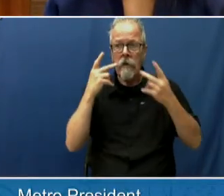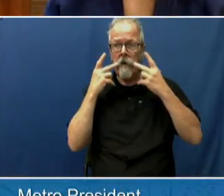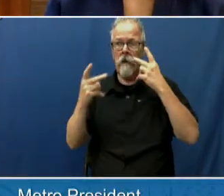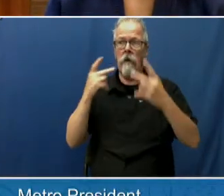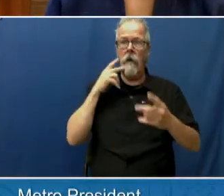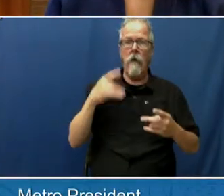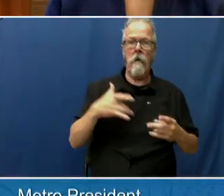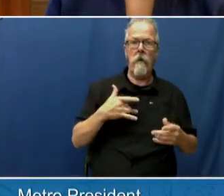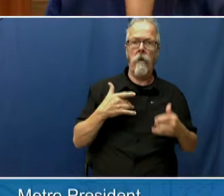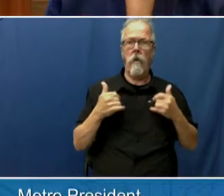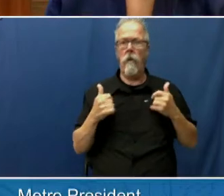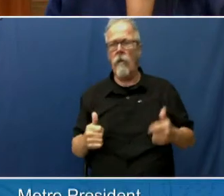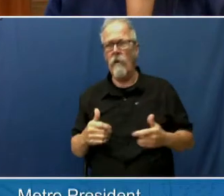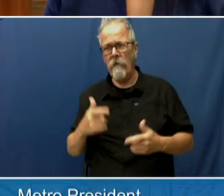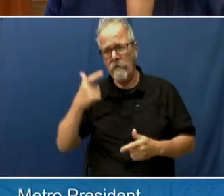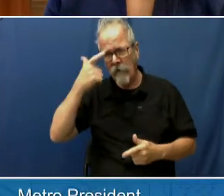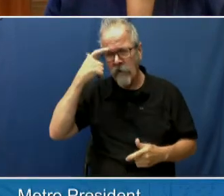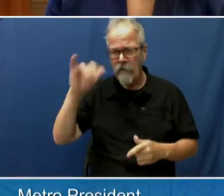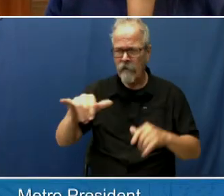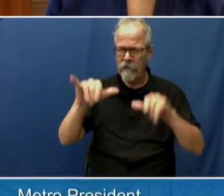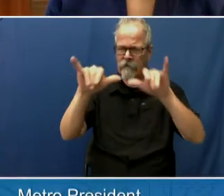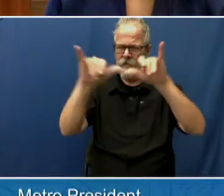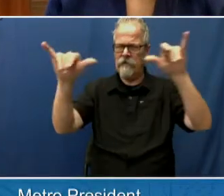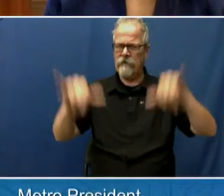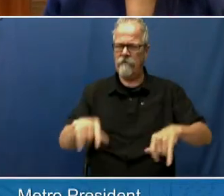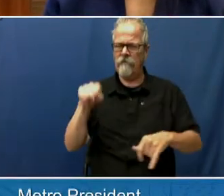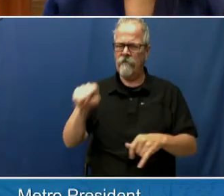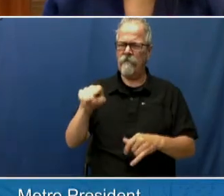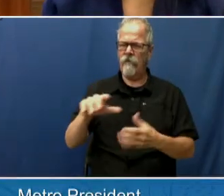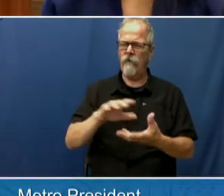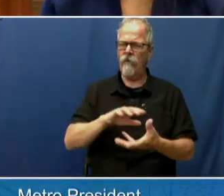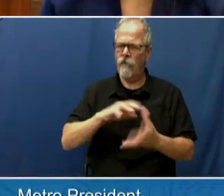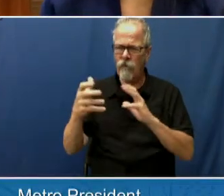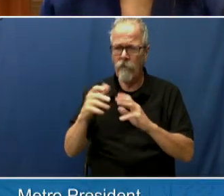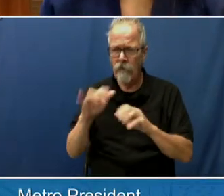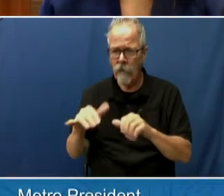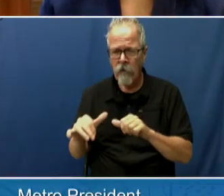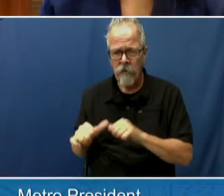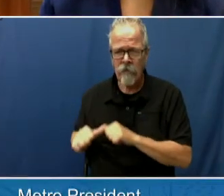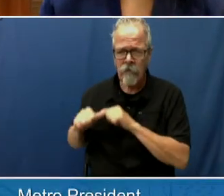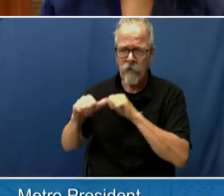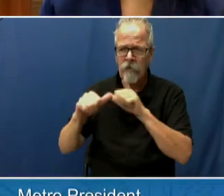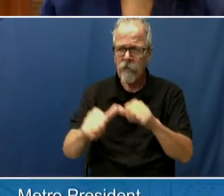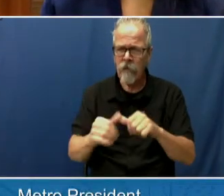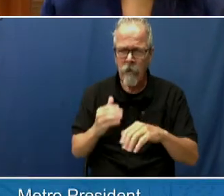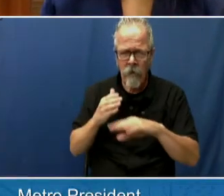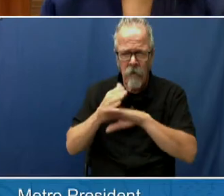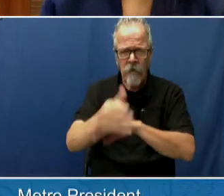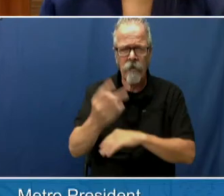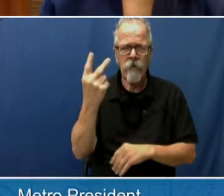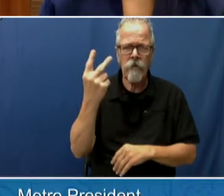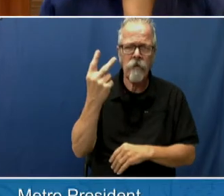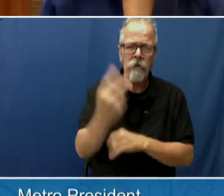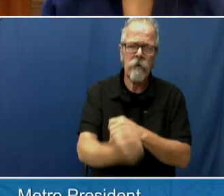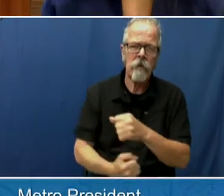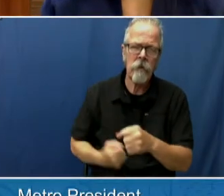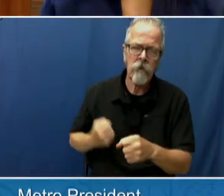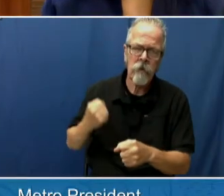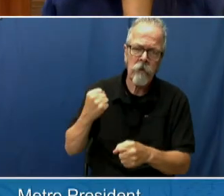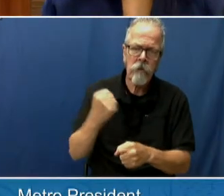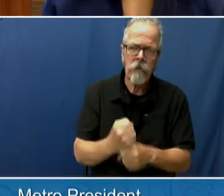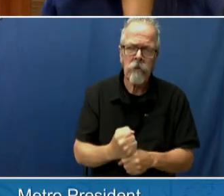have let you down. But this has been going on for more than 2 years. And violence doesn't make anyone feel